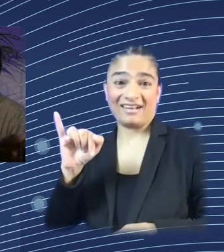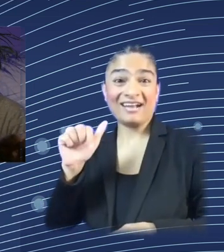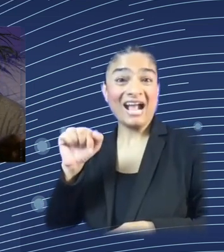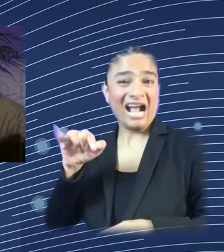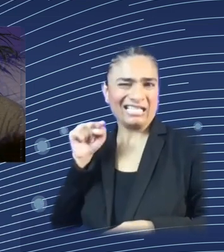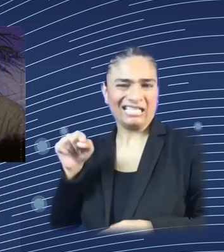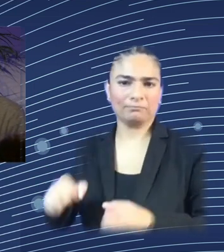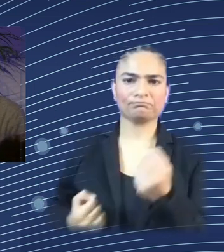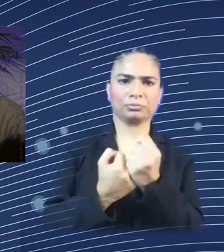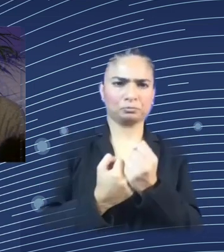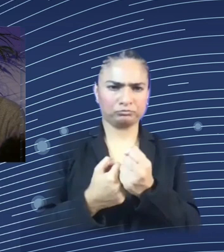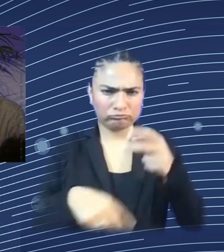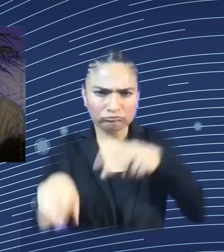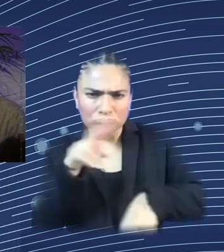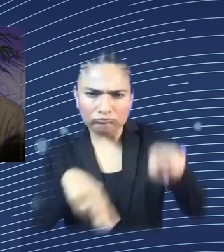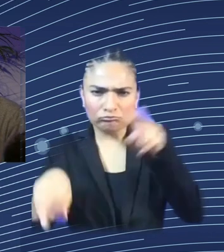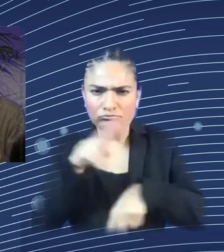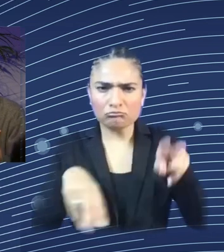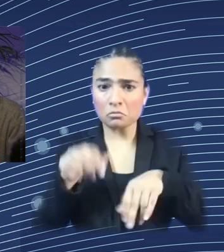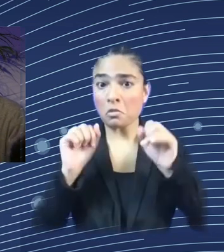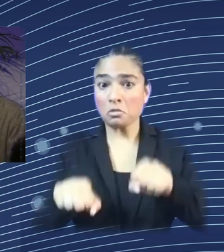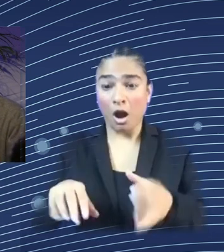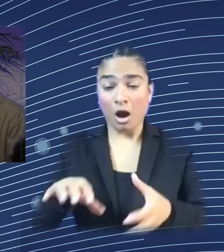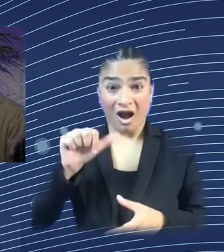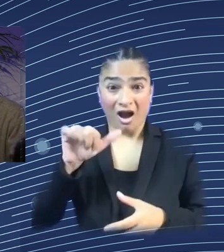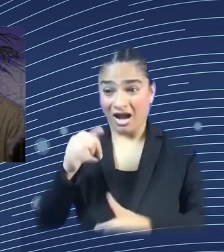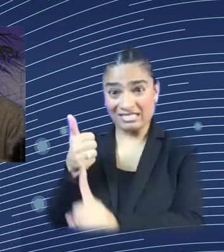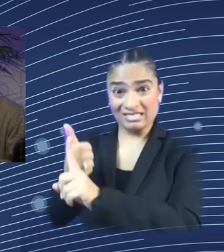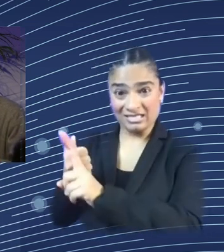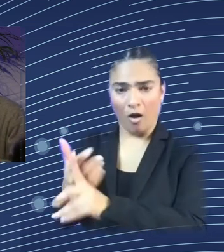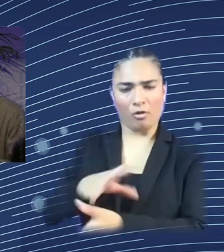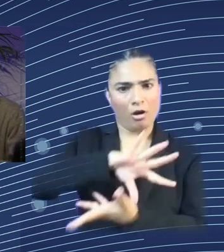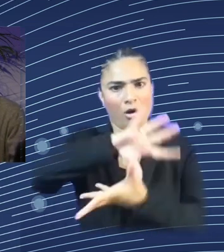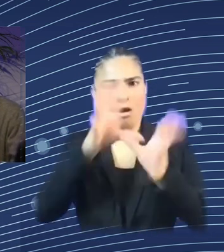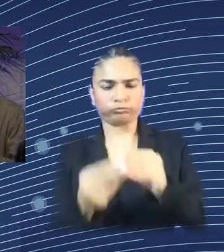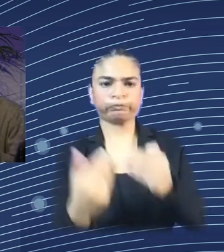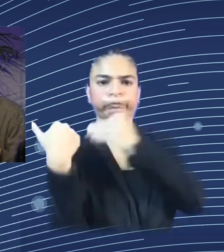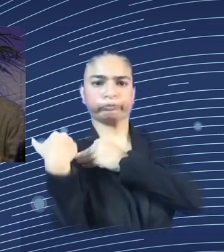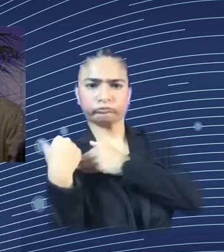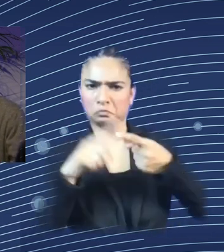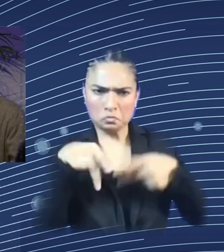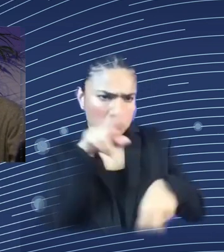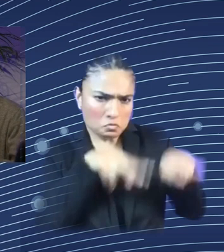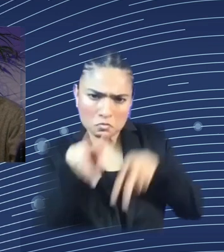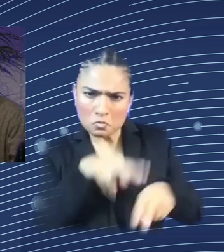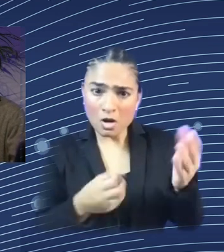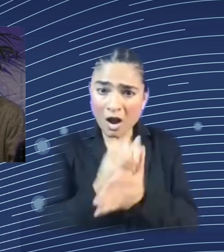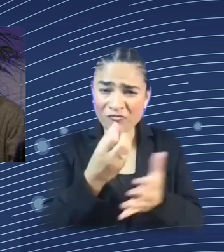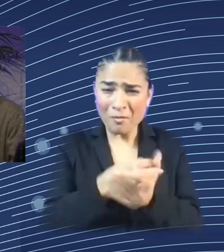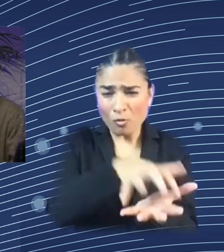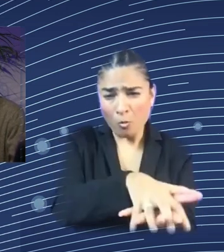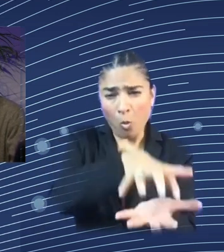way. It can help it really save time and assess it in a much more objective and